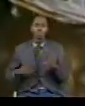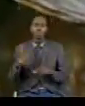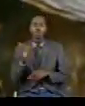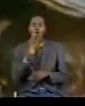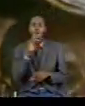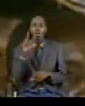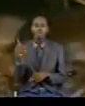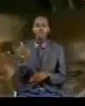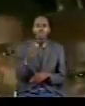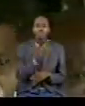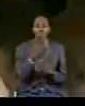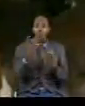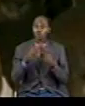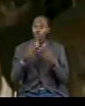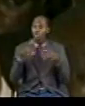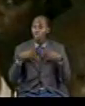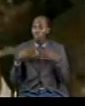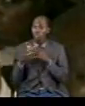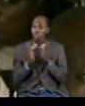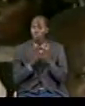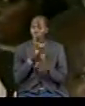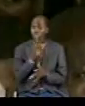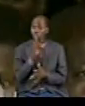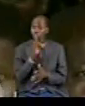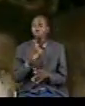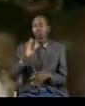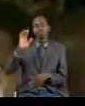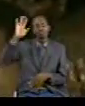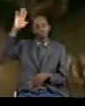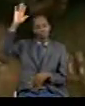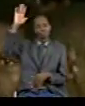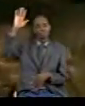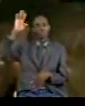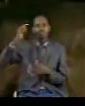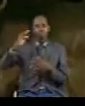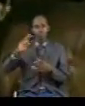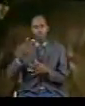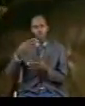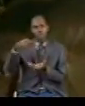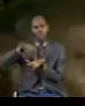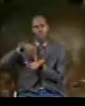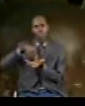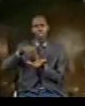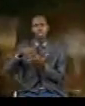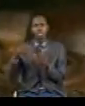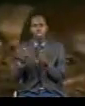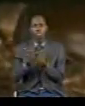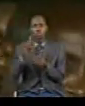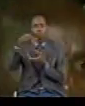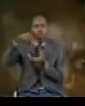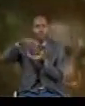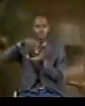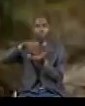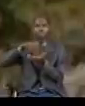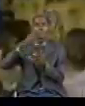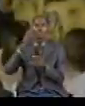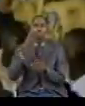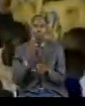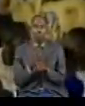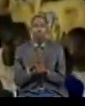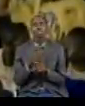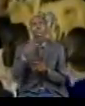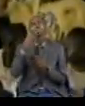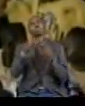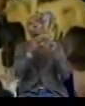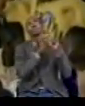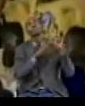up your hand. That's right. That's right. Just stand up wherever you are. As you stand up, just tell the Lord there, oh Lord, I